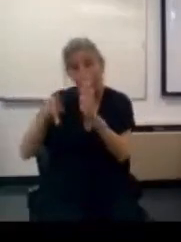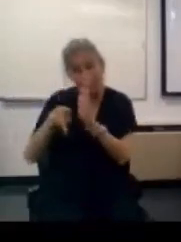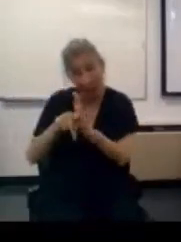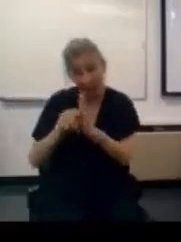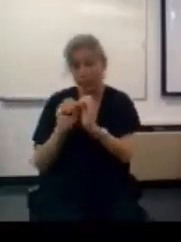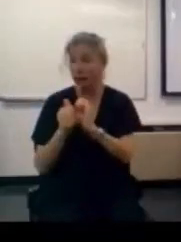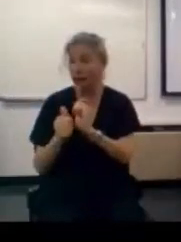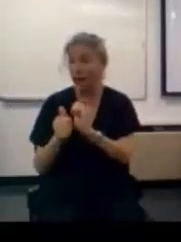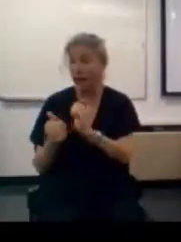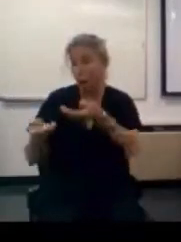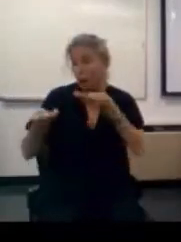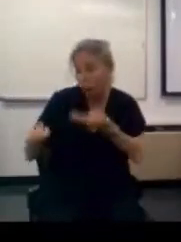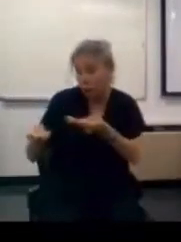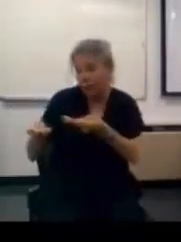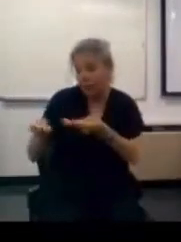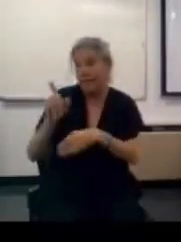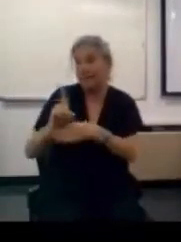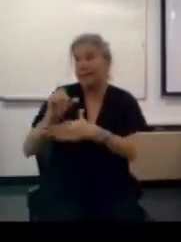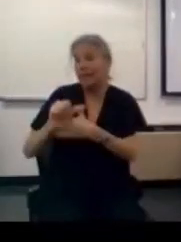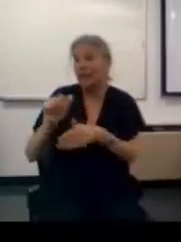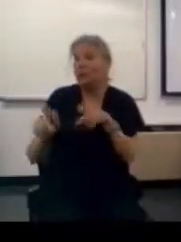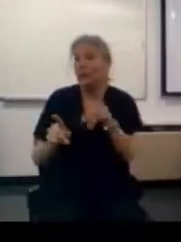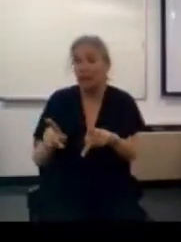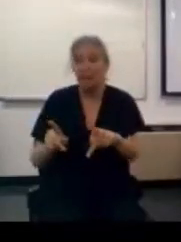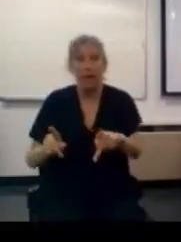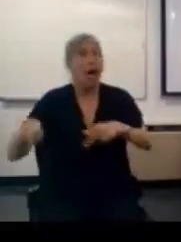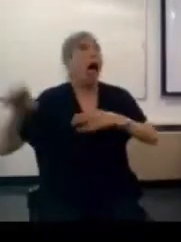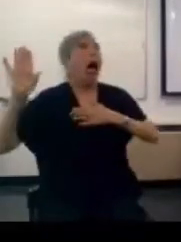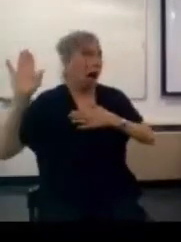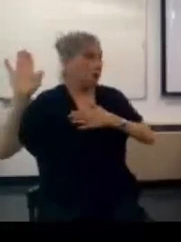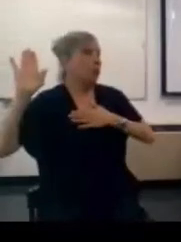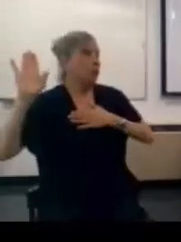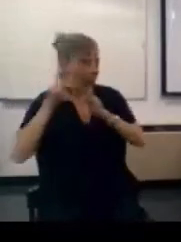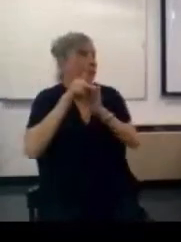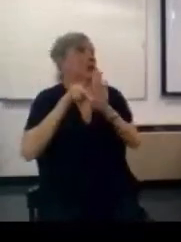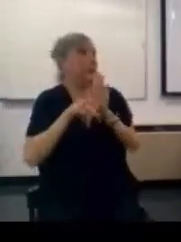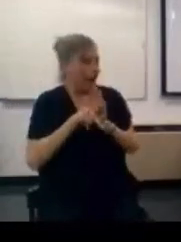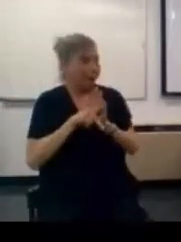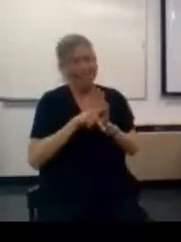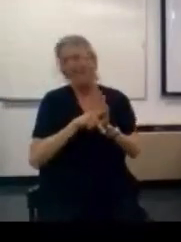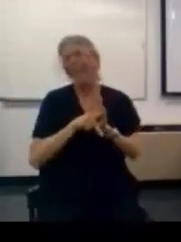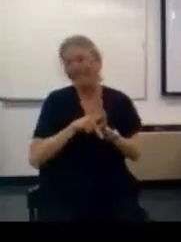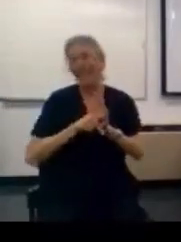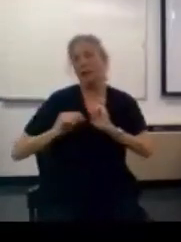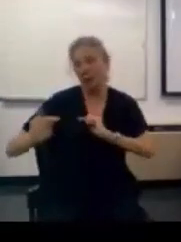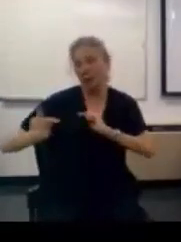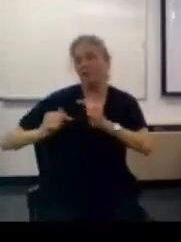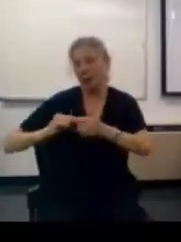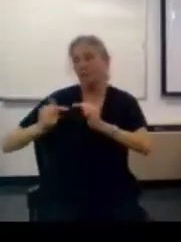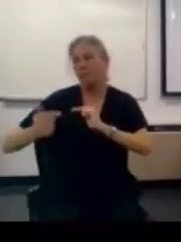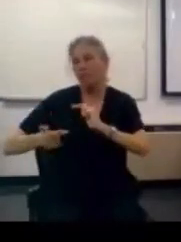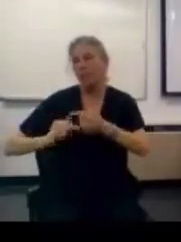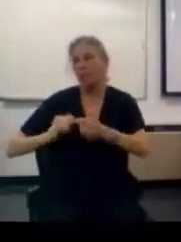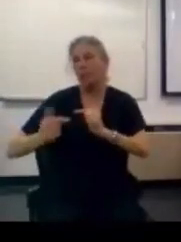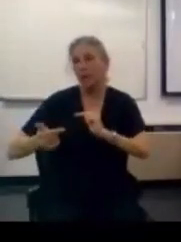I will report to Delta Airlines. You must change your policies on how to treat people with disabilities. I will change the policy.